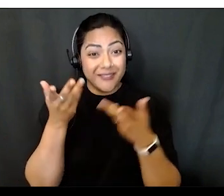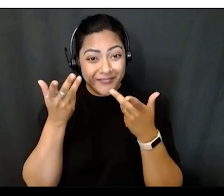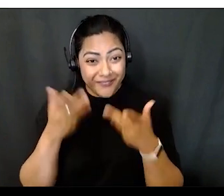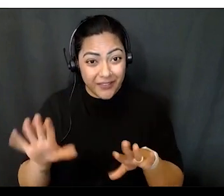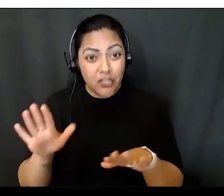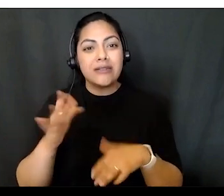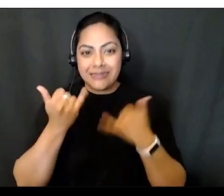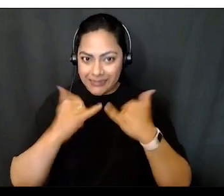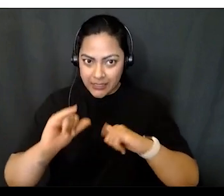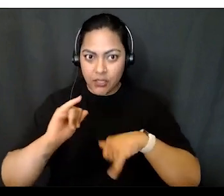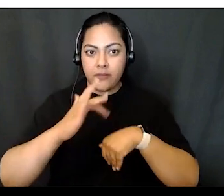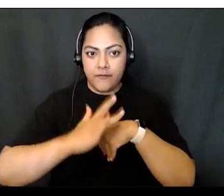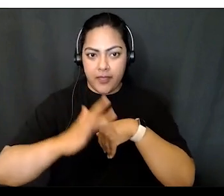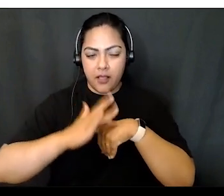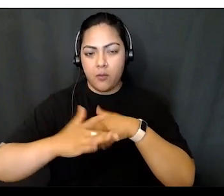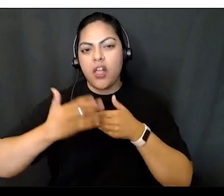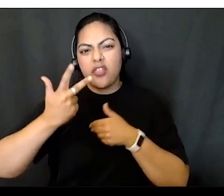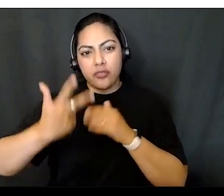number,